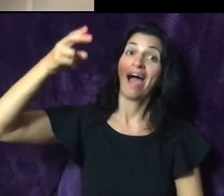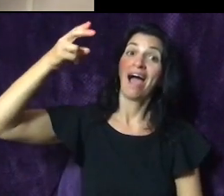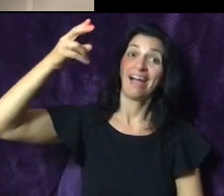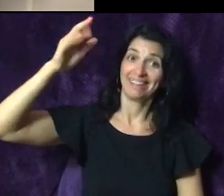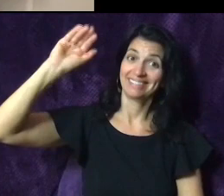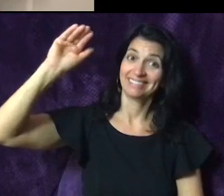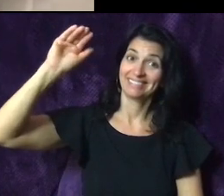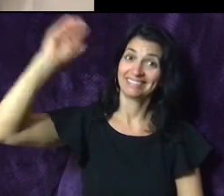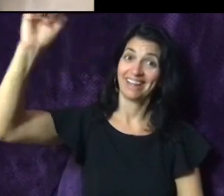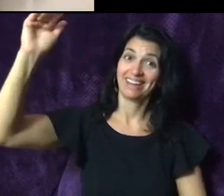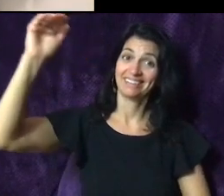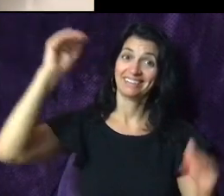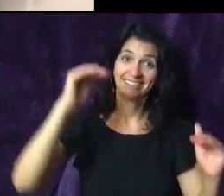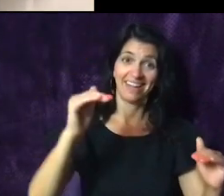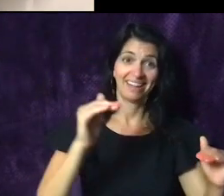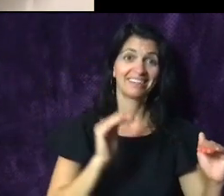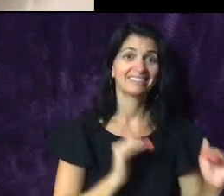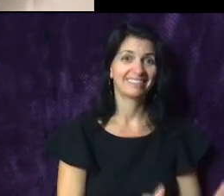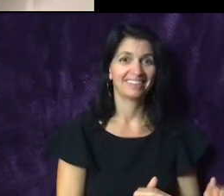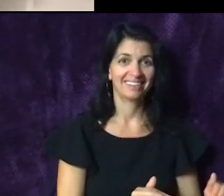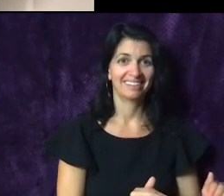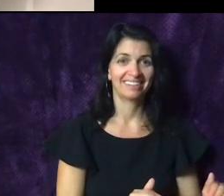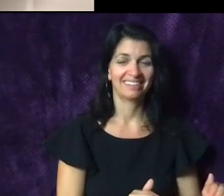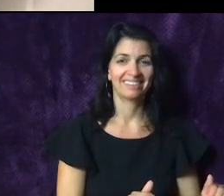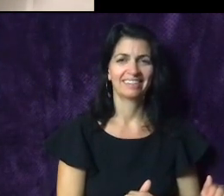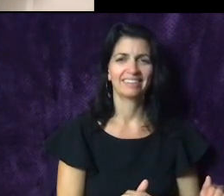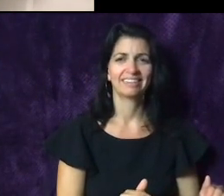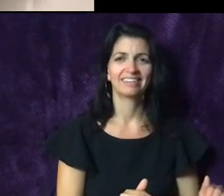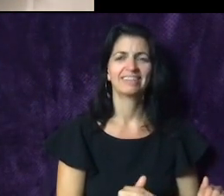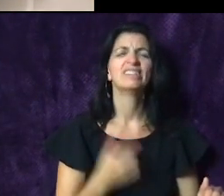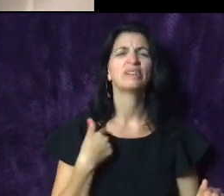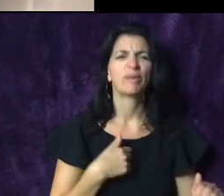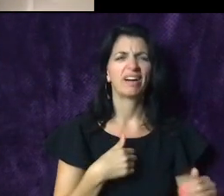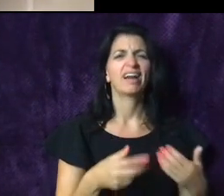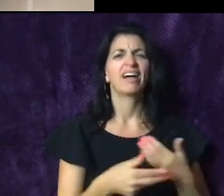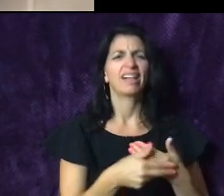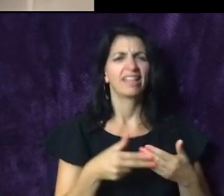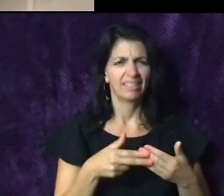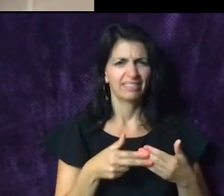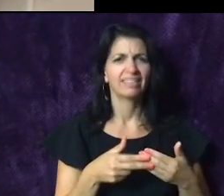La la la la la. So let's go ahead and label those.